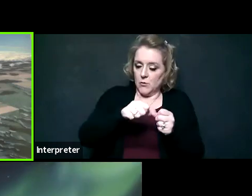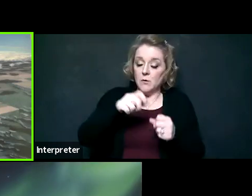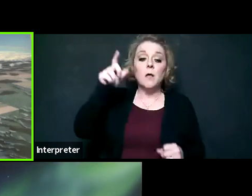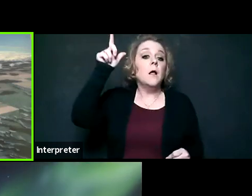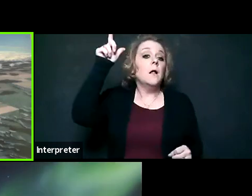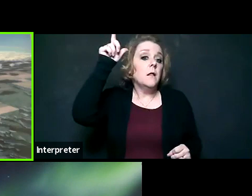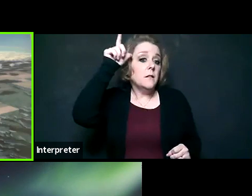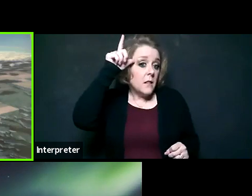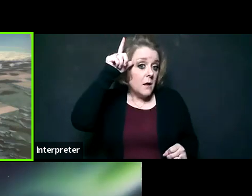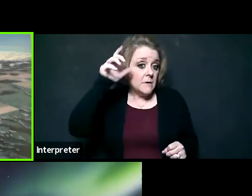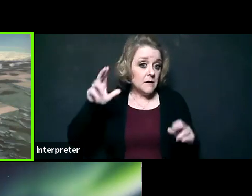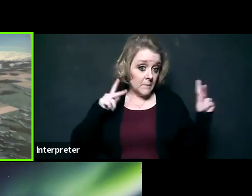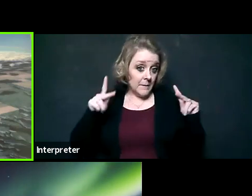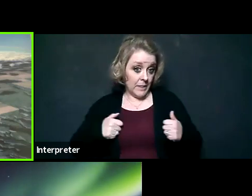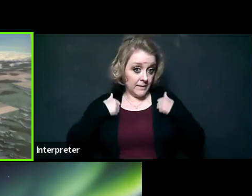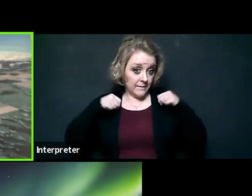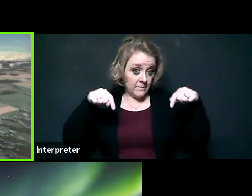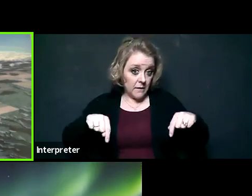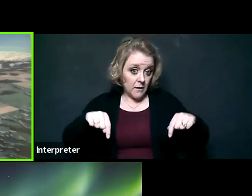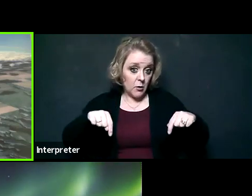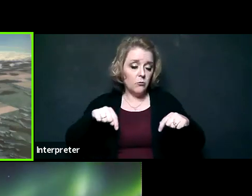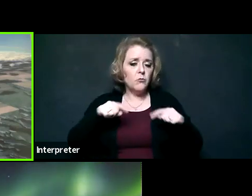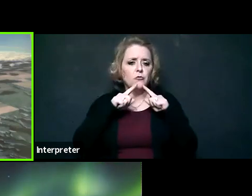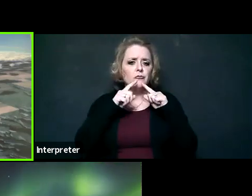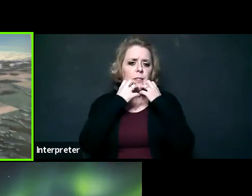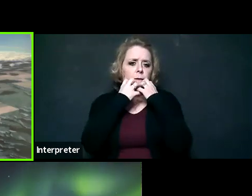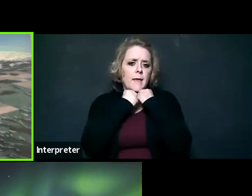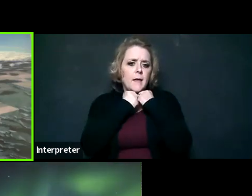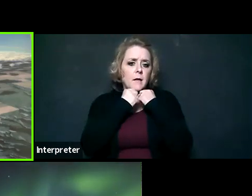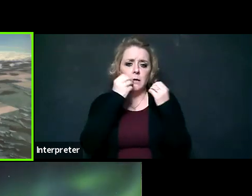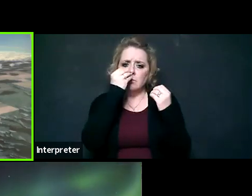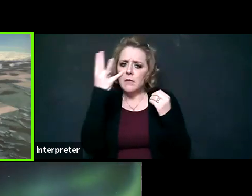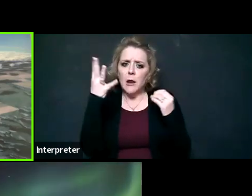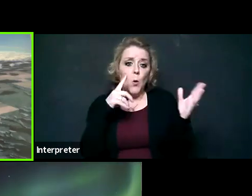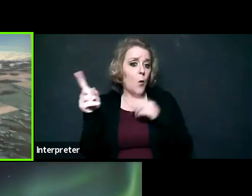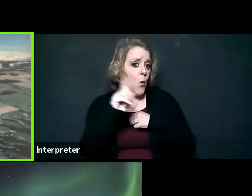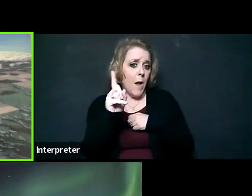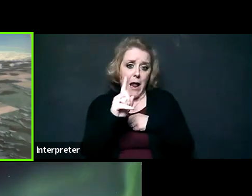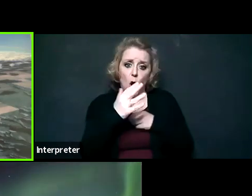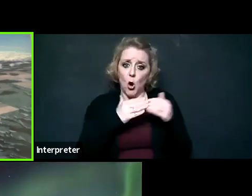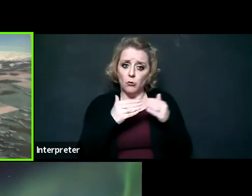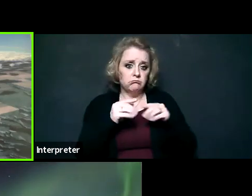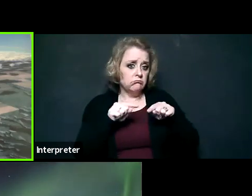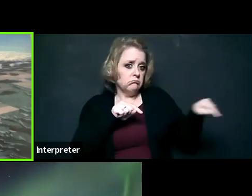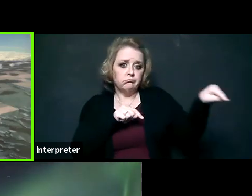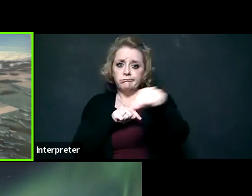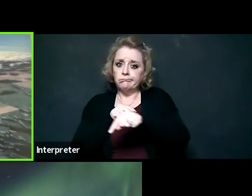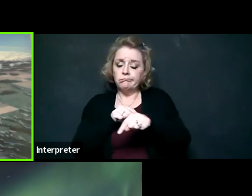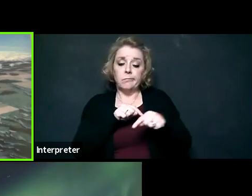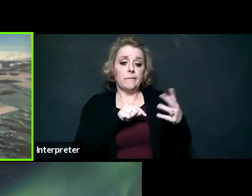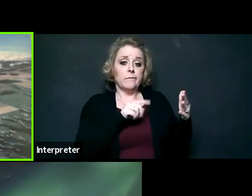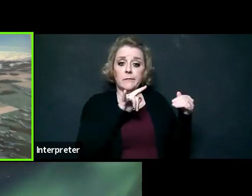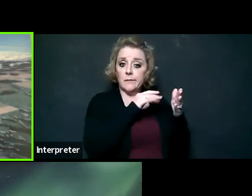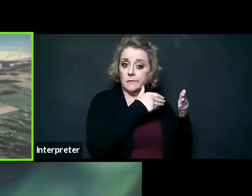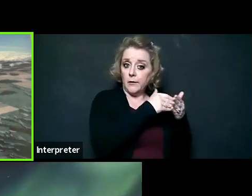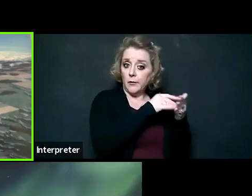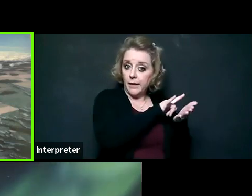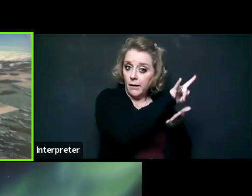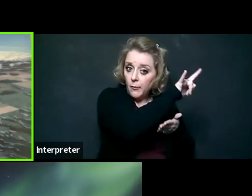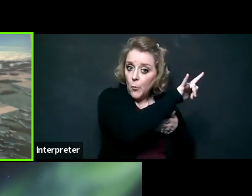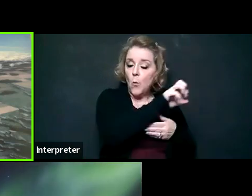care. And I don't care if you live by the airport or at University and 130th Street, they